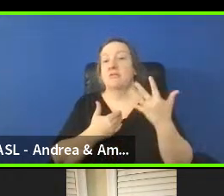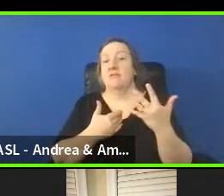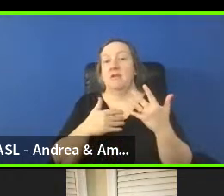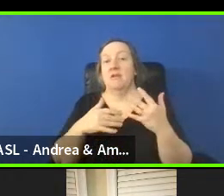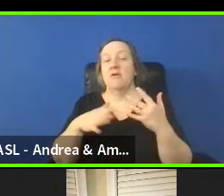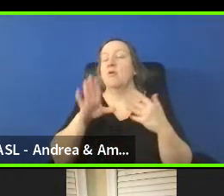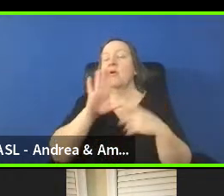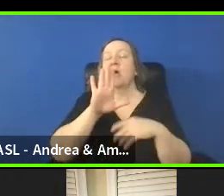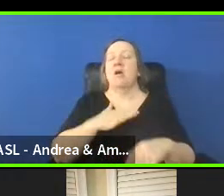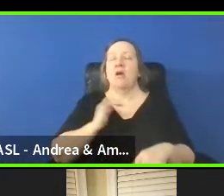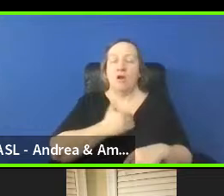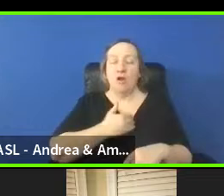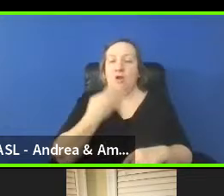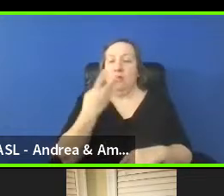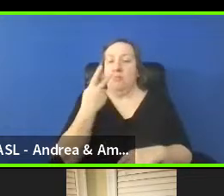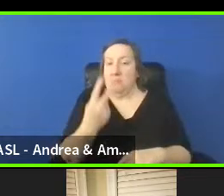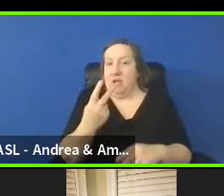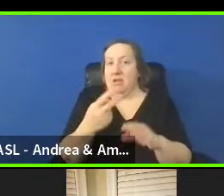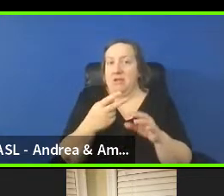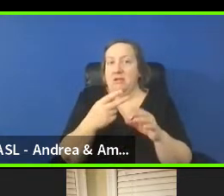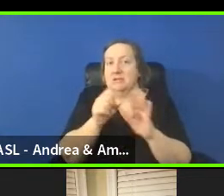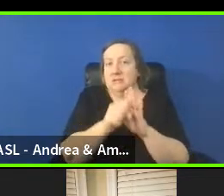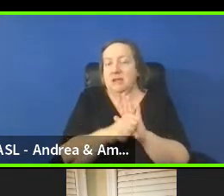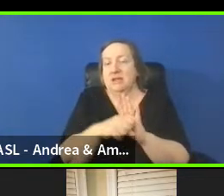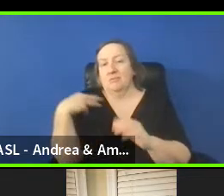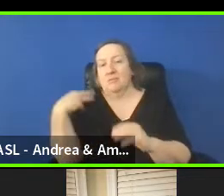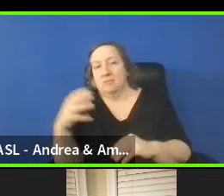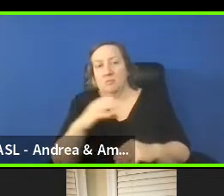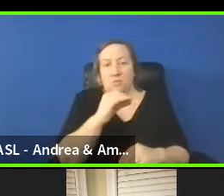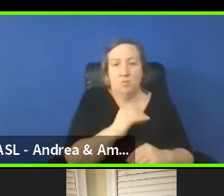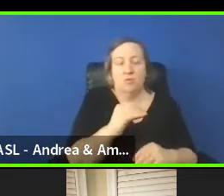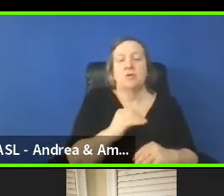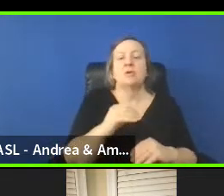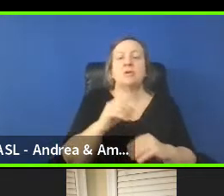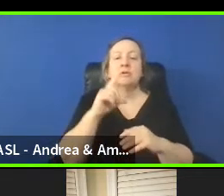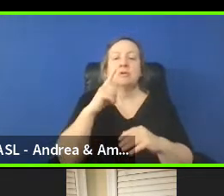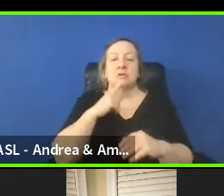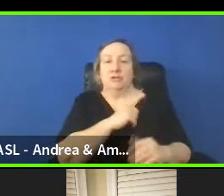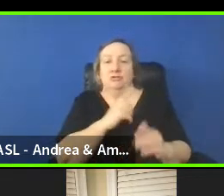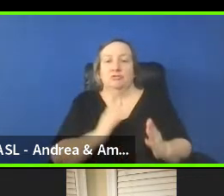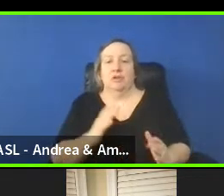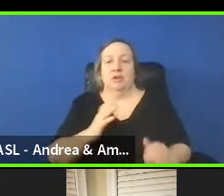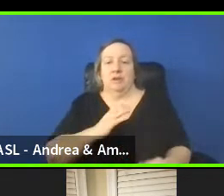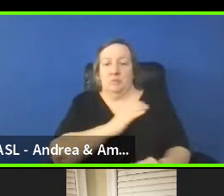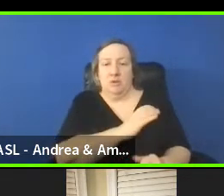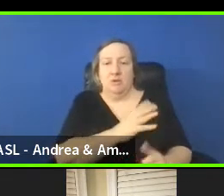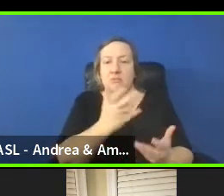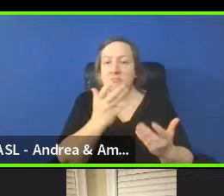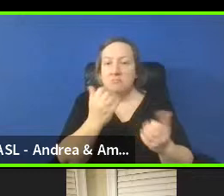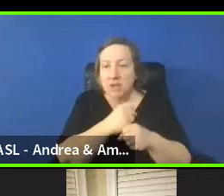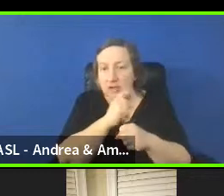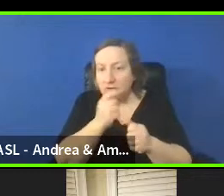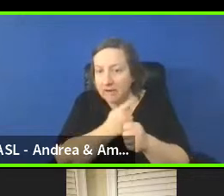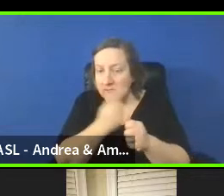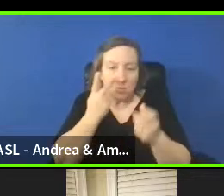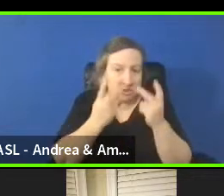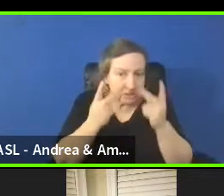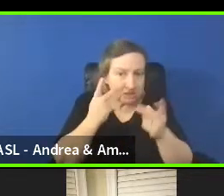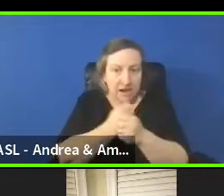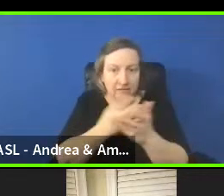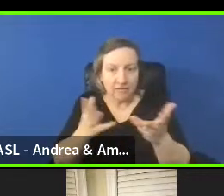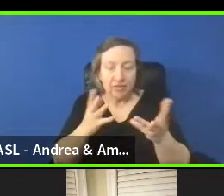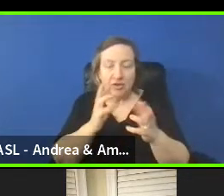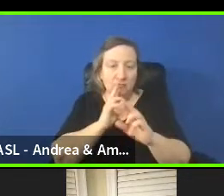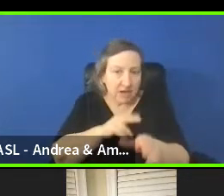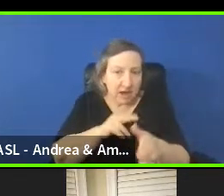legislative committee. So we want to make sure that everyone has had a chance to see everything, react to it, and we